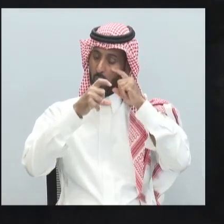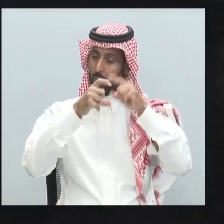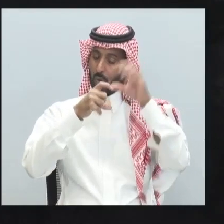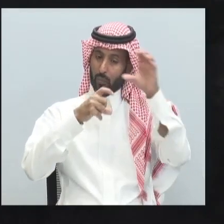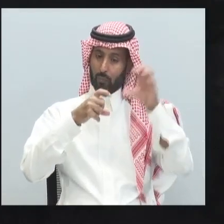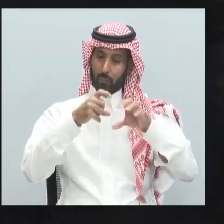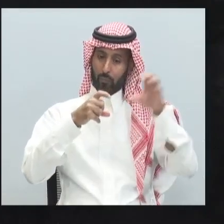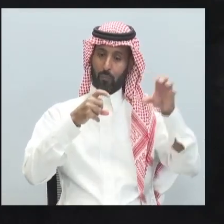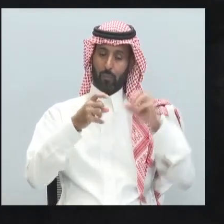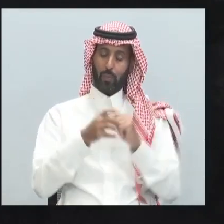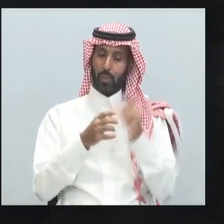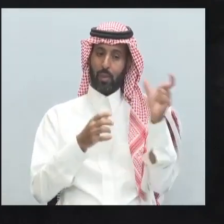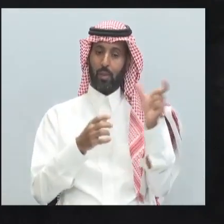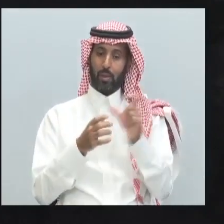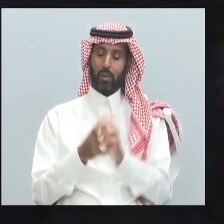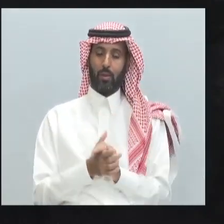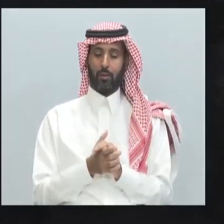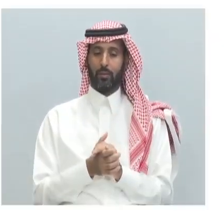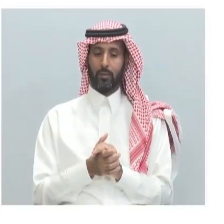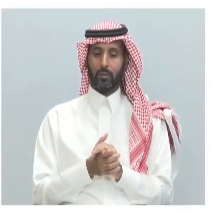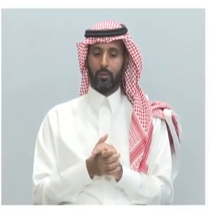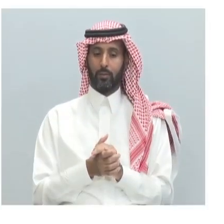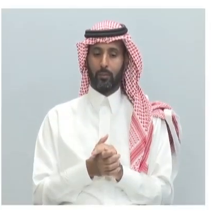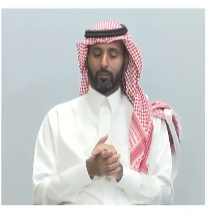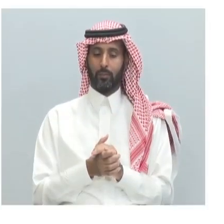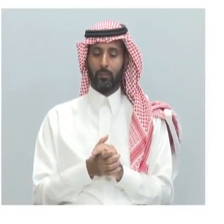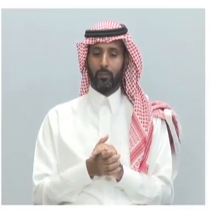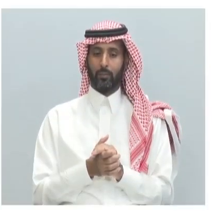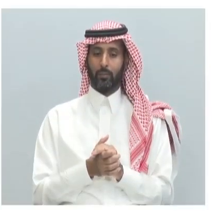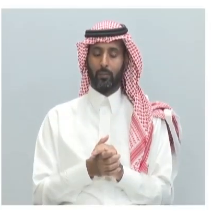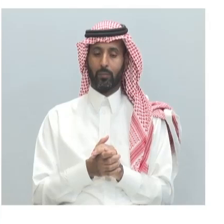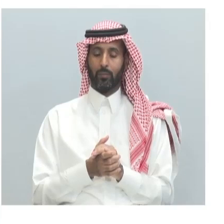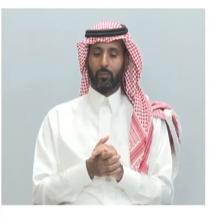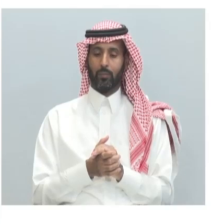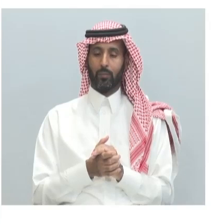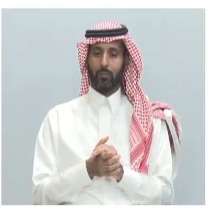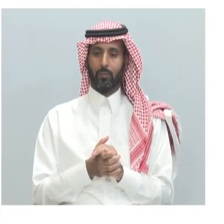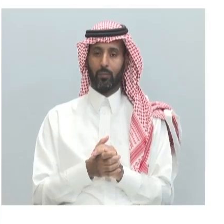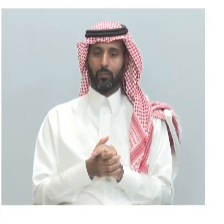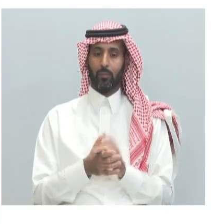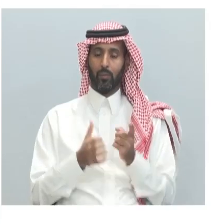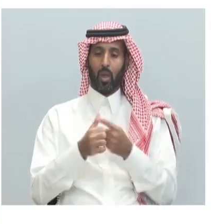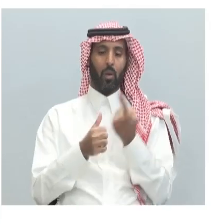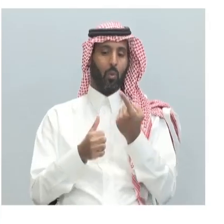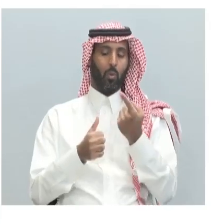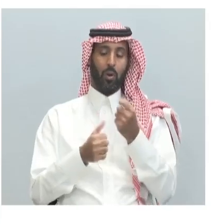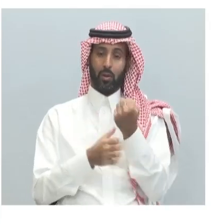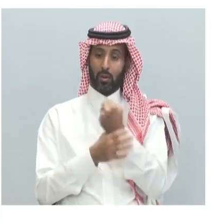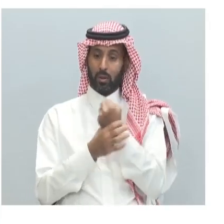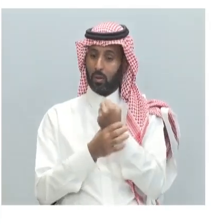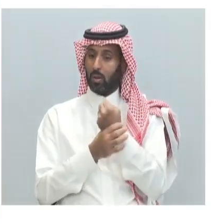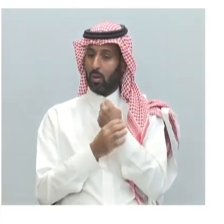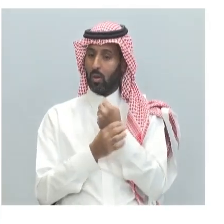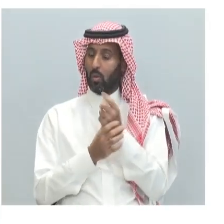match between the pictures and the word. Okay, now let's match the words here. So we have toy. Where is